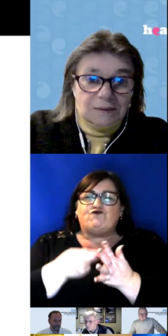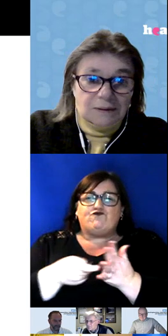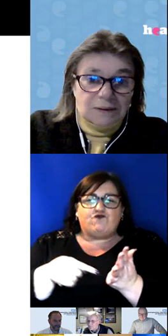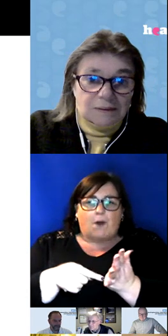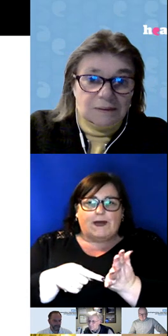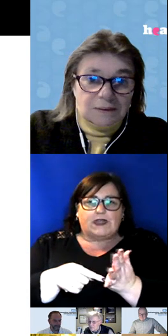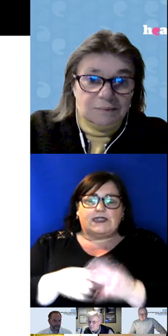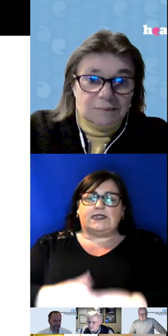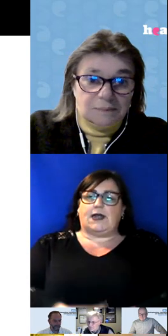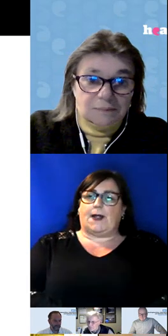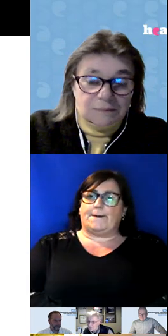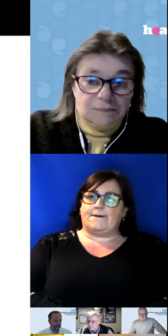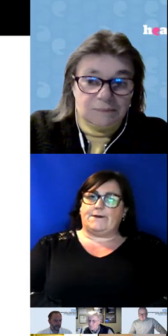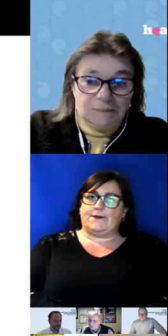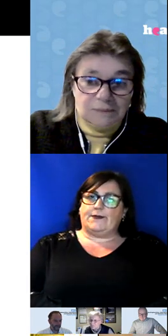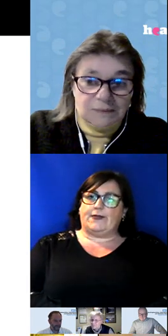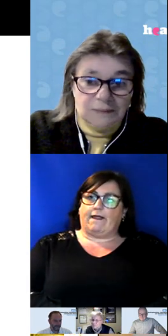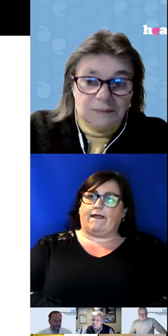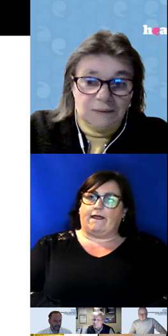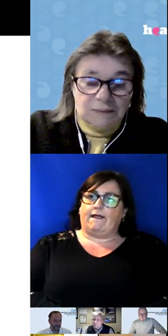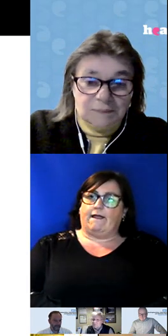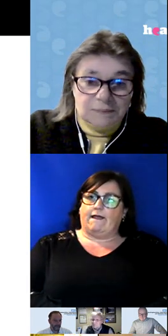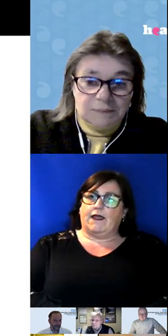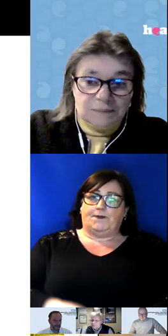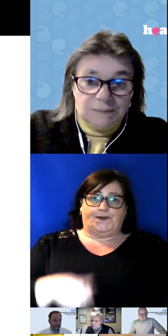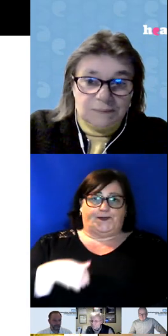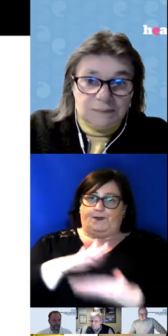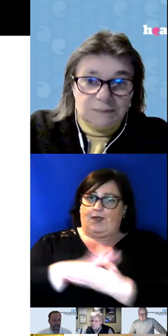Really happy to start on that. Thank you for the question.